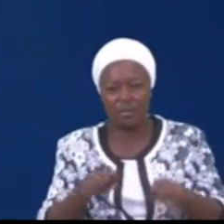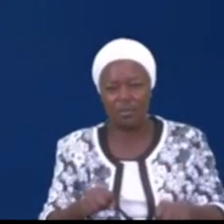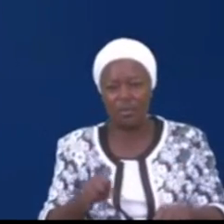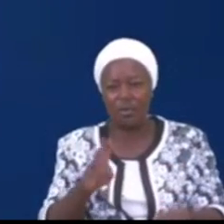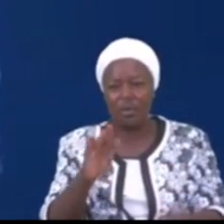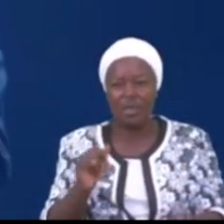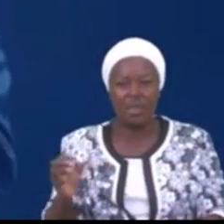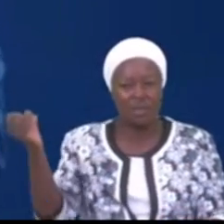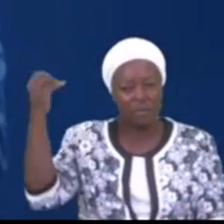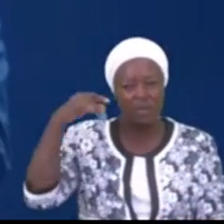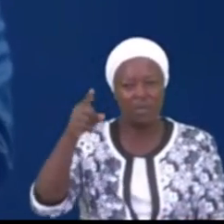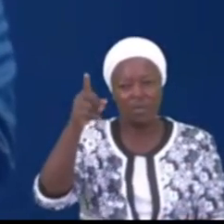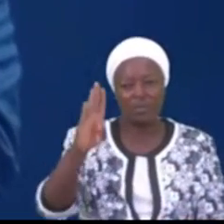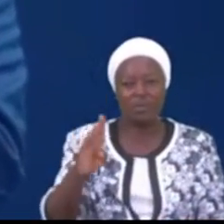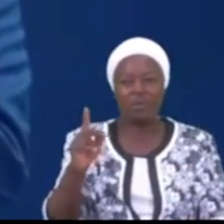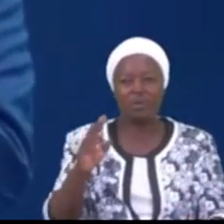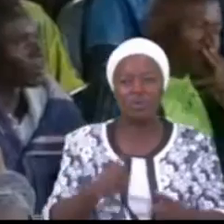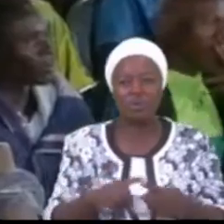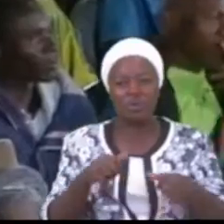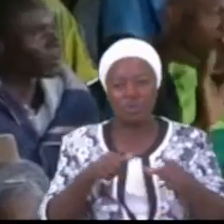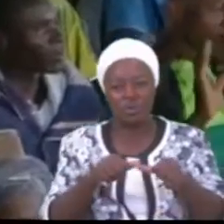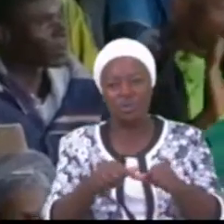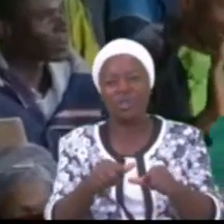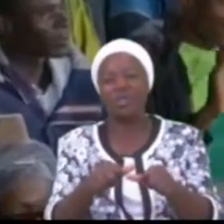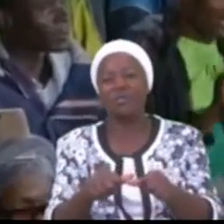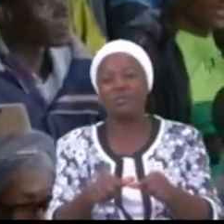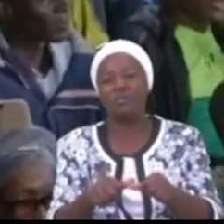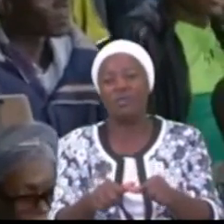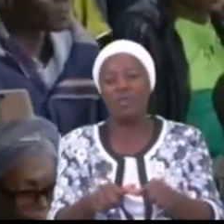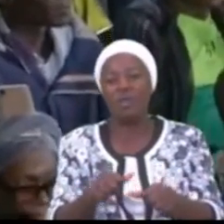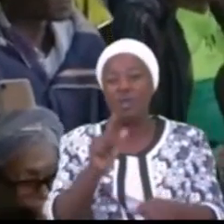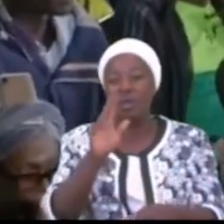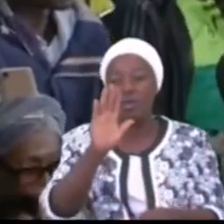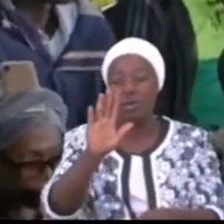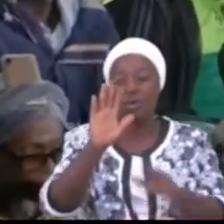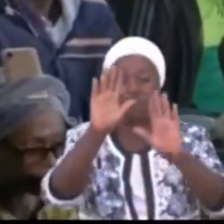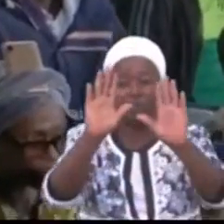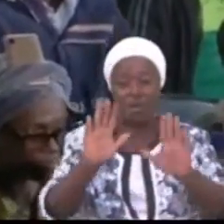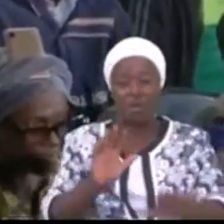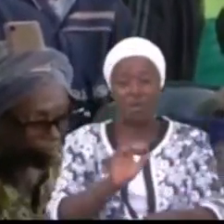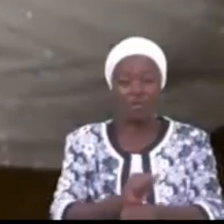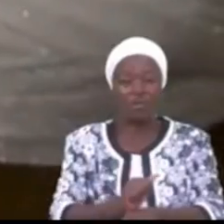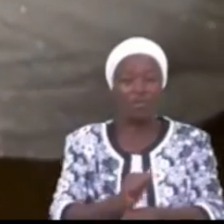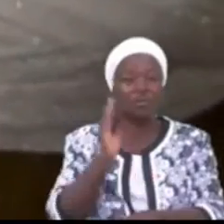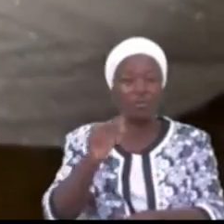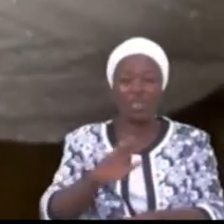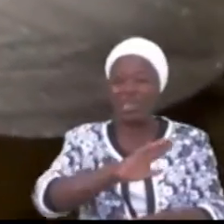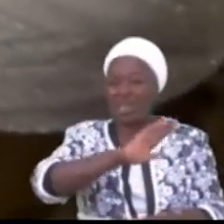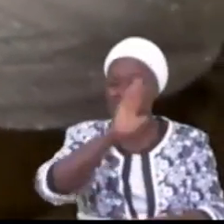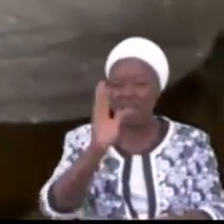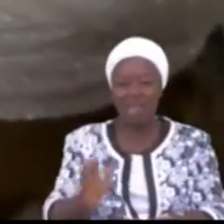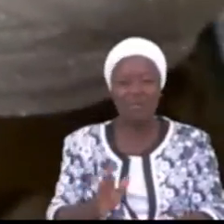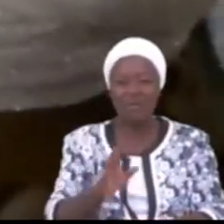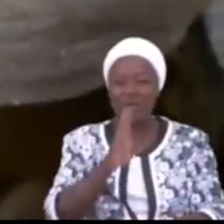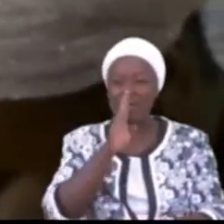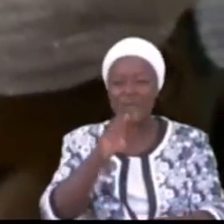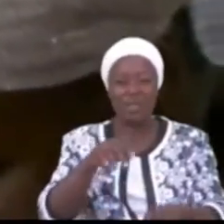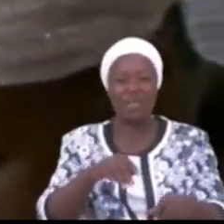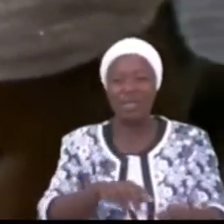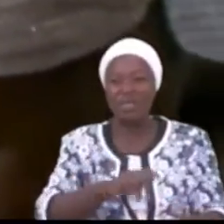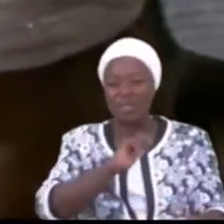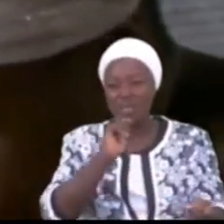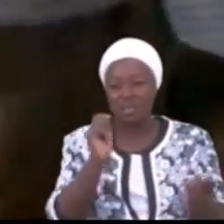of God, to continue. Your miracle will be irreversible.